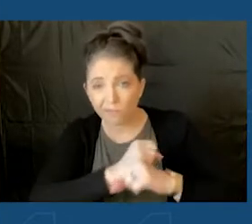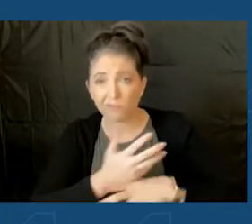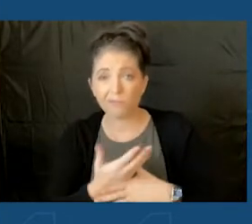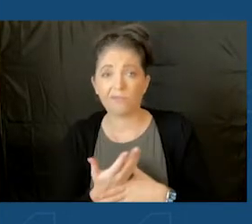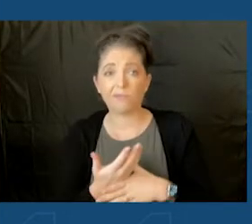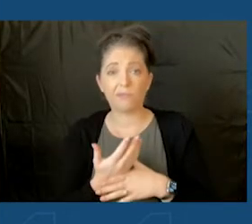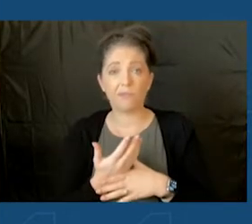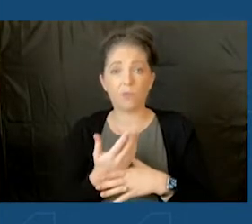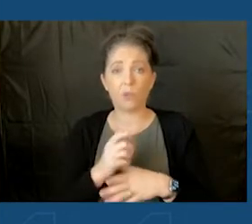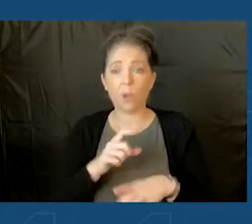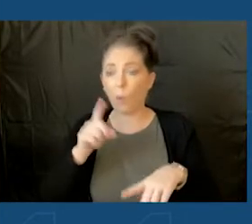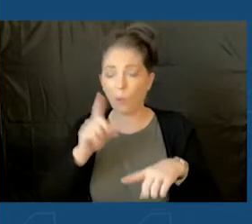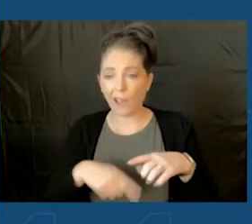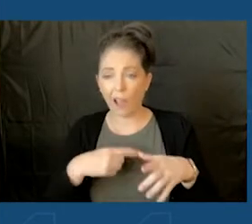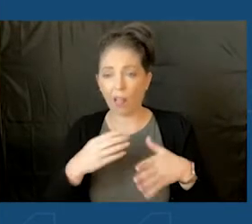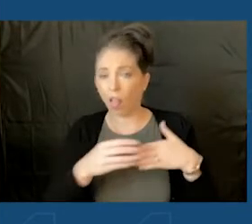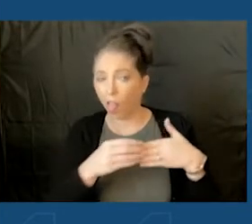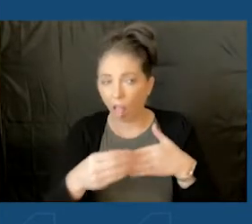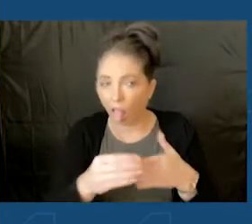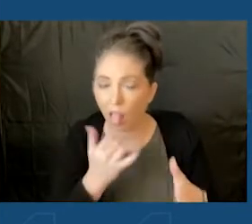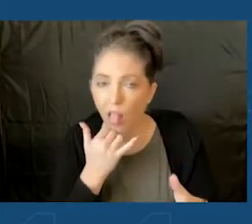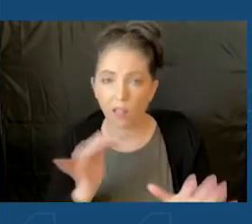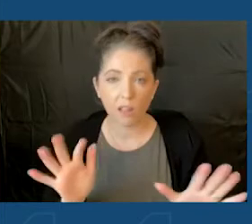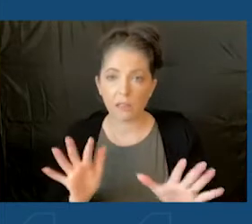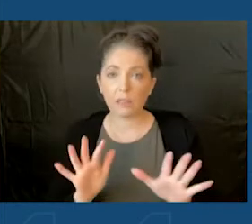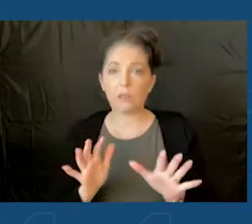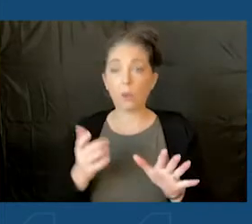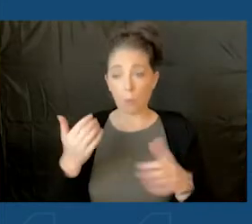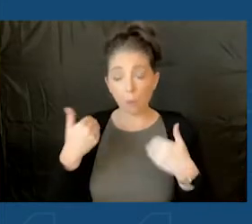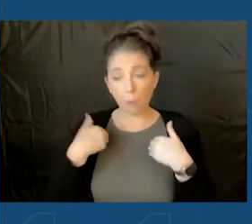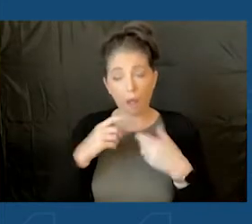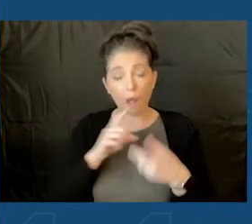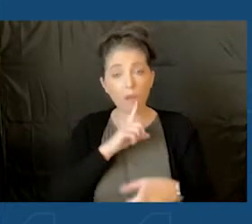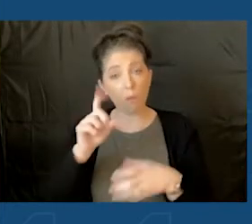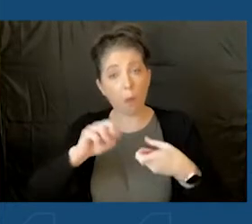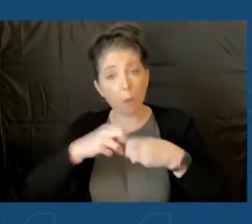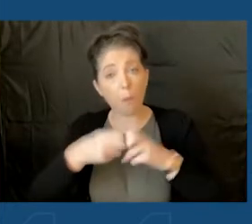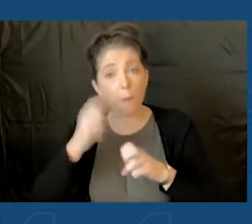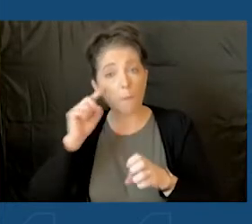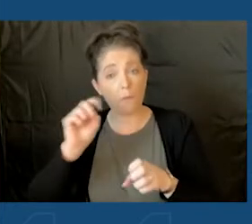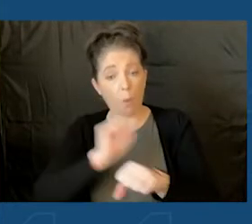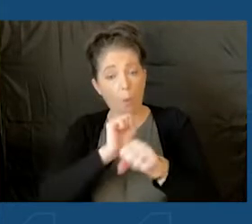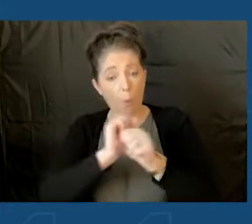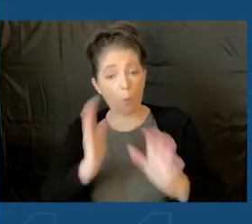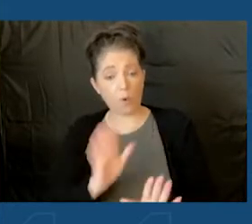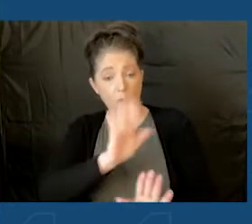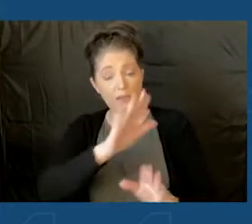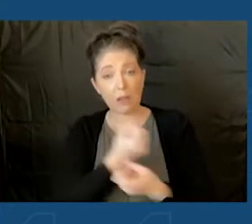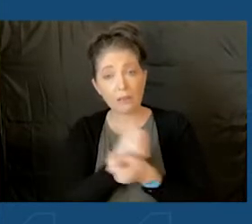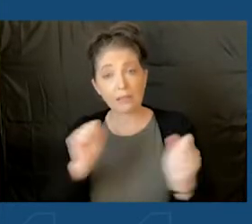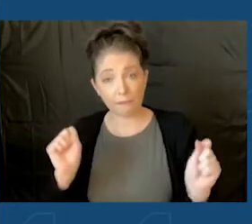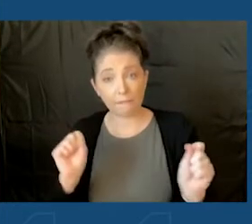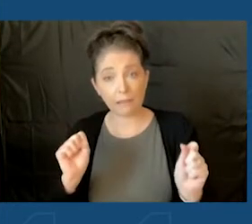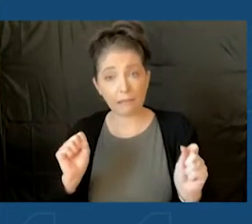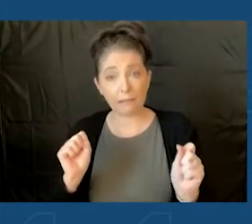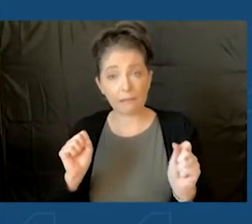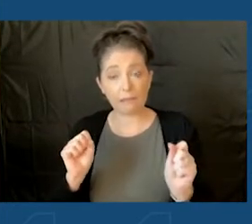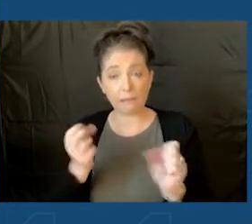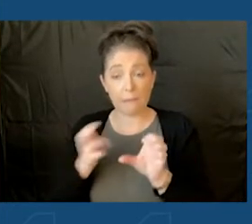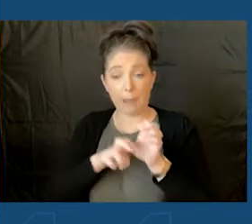mislead folks because we have real problems with the safety of our workers and our passengers. But